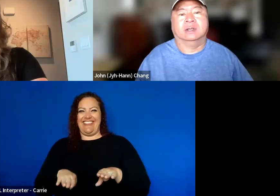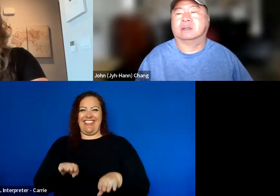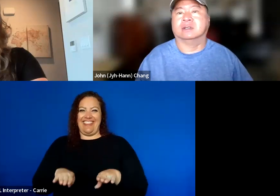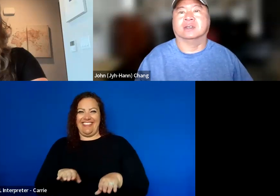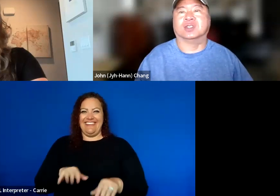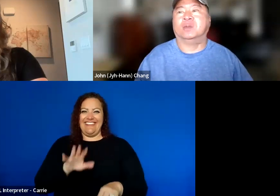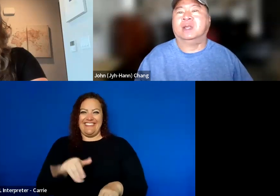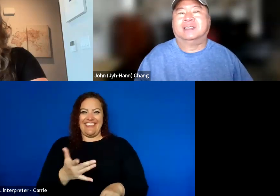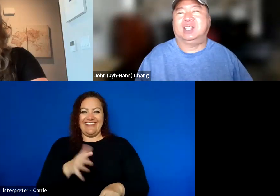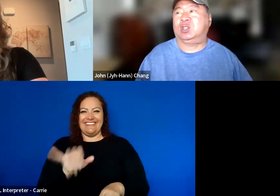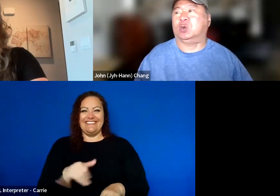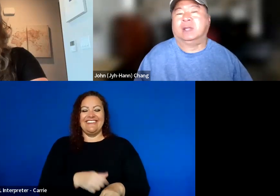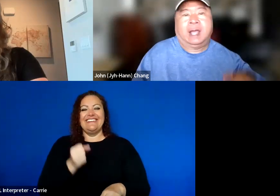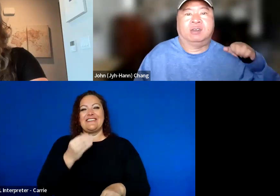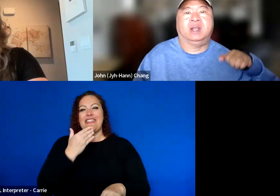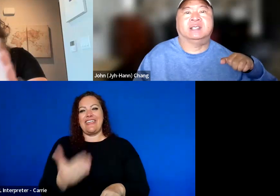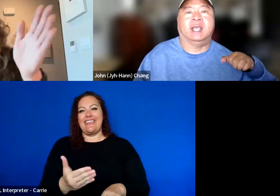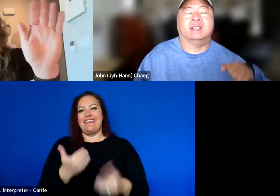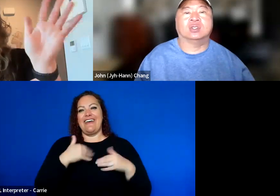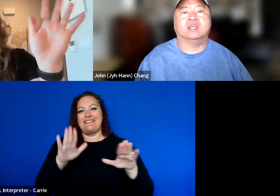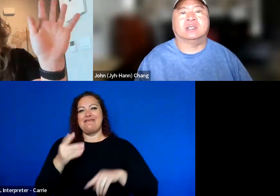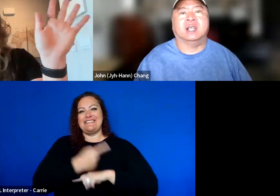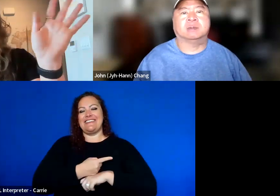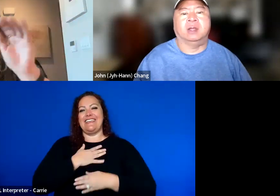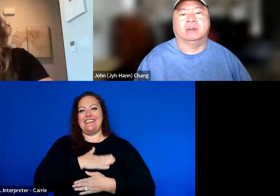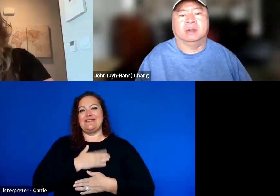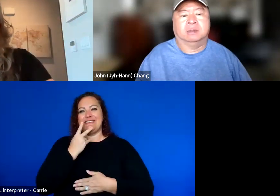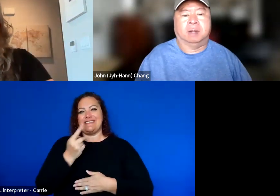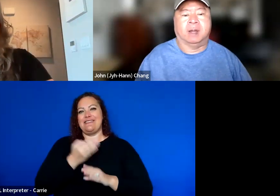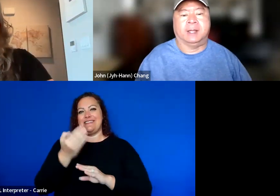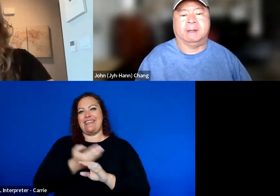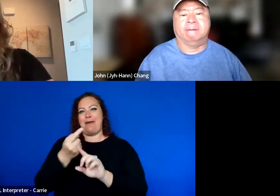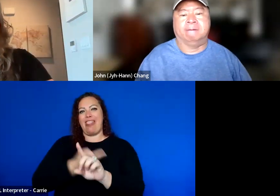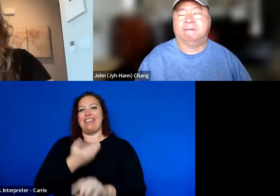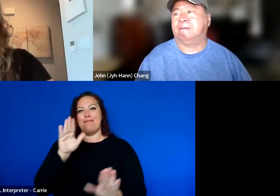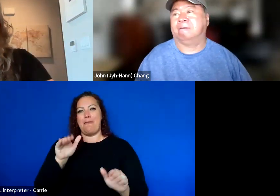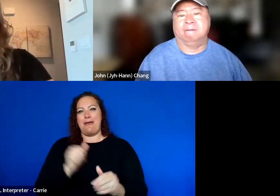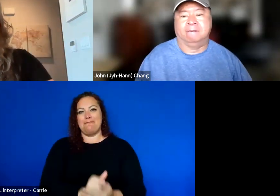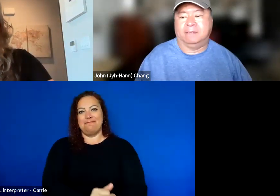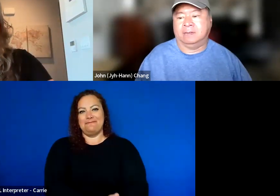so thank you. Have a great day. Enjoy. See you next month. Bye-bye.